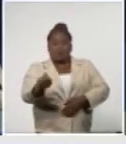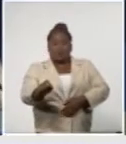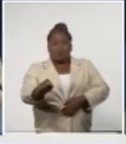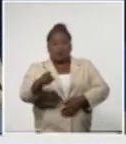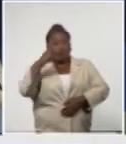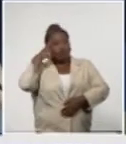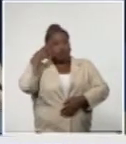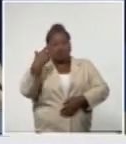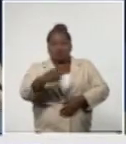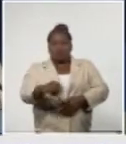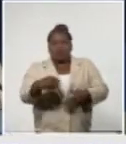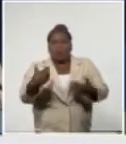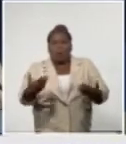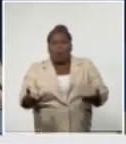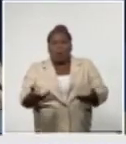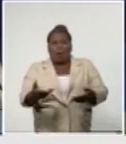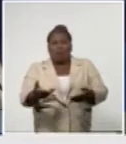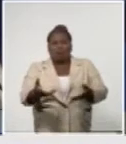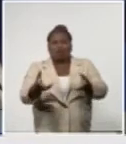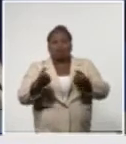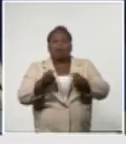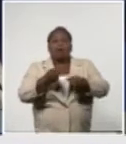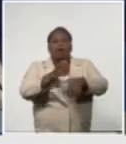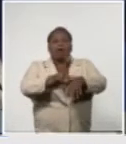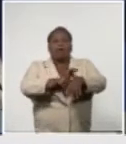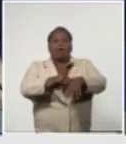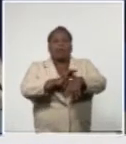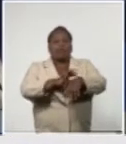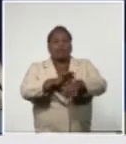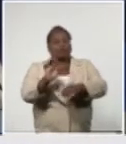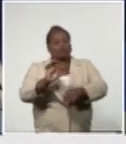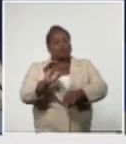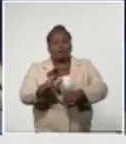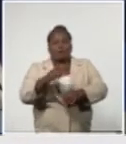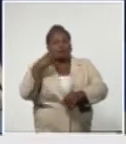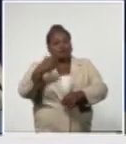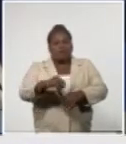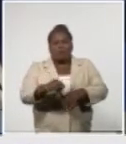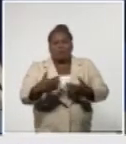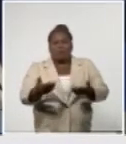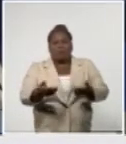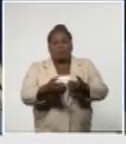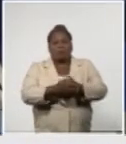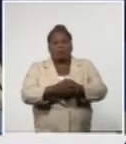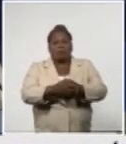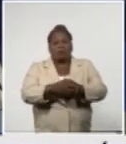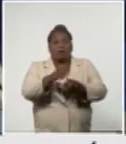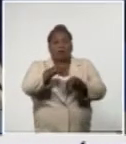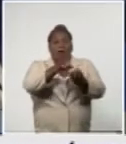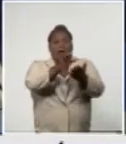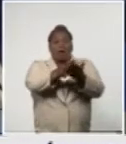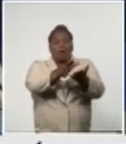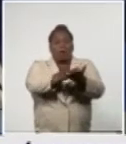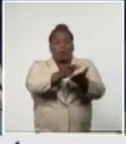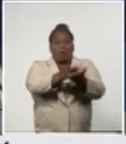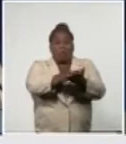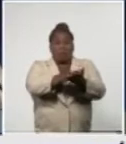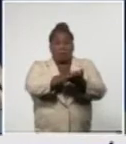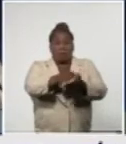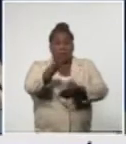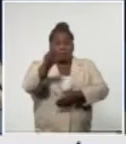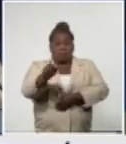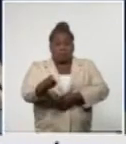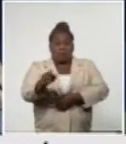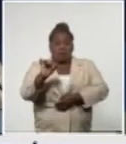whose source of infection has not yet been determined, and efforts continue to identify their sources